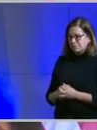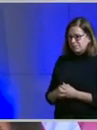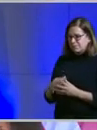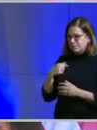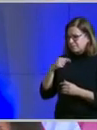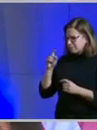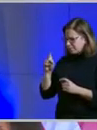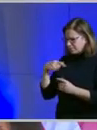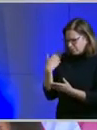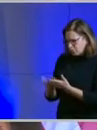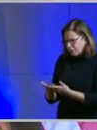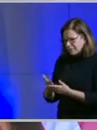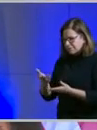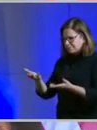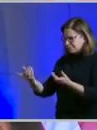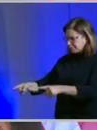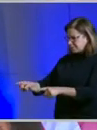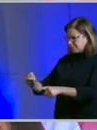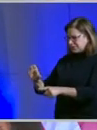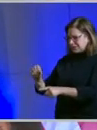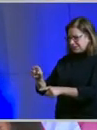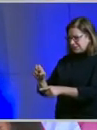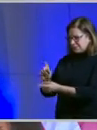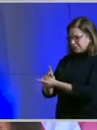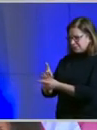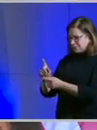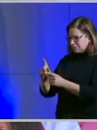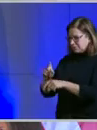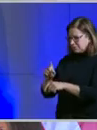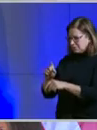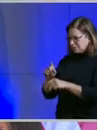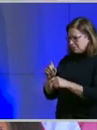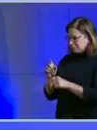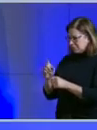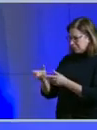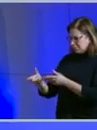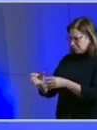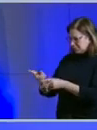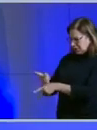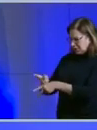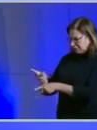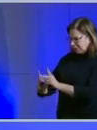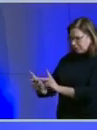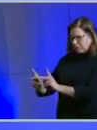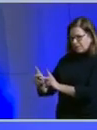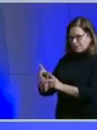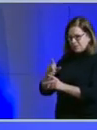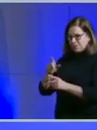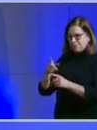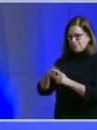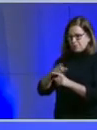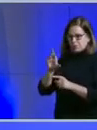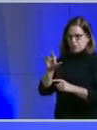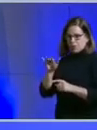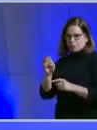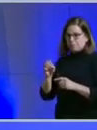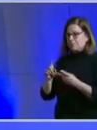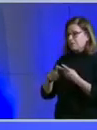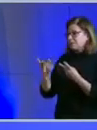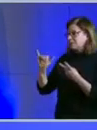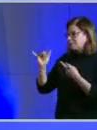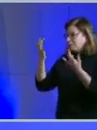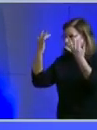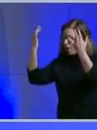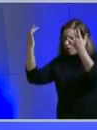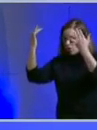our response times low. We want to make sure that ambulance or that fire apparatus in your neighborhood, which is frequently the first responder in